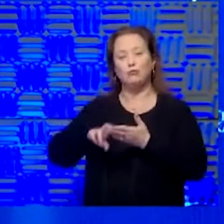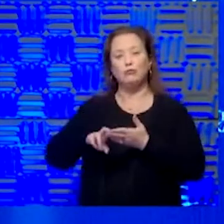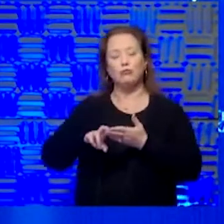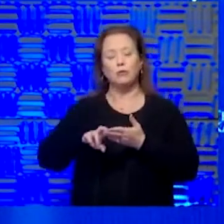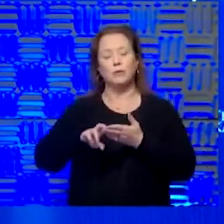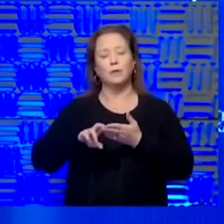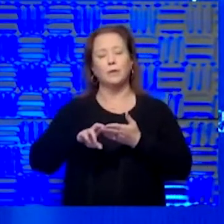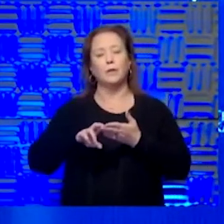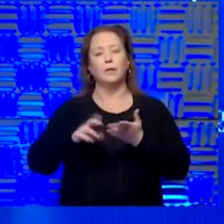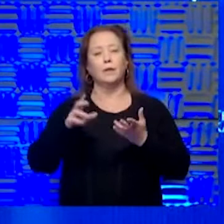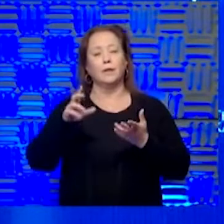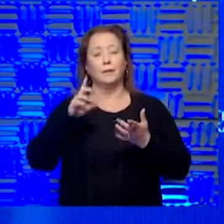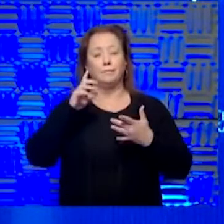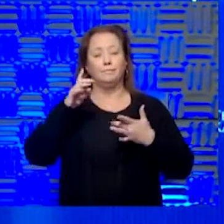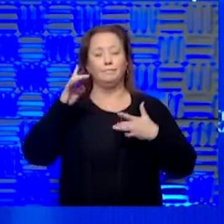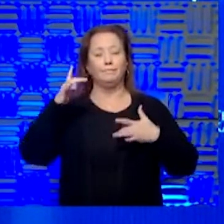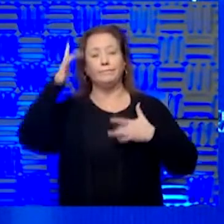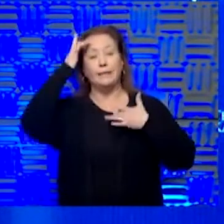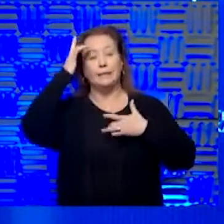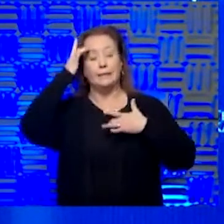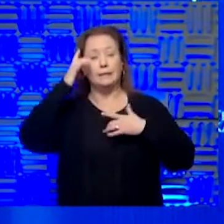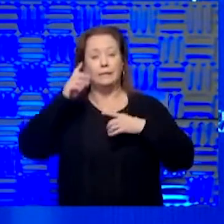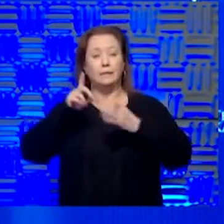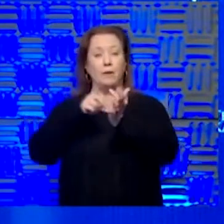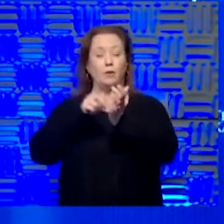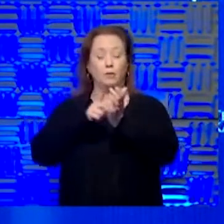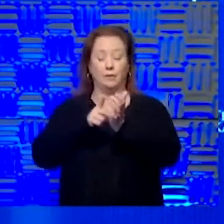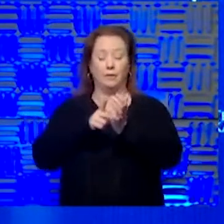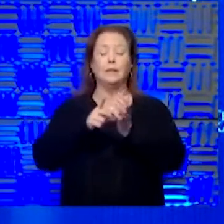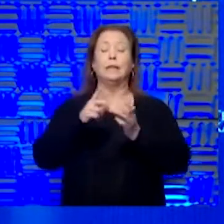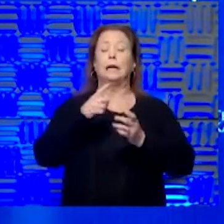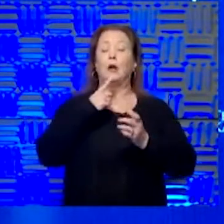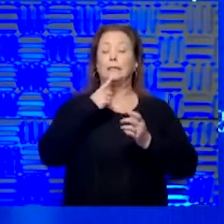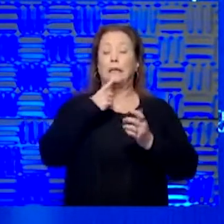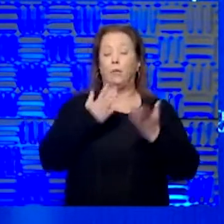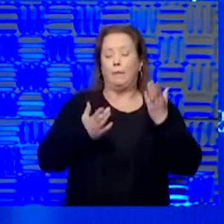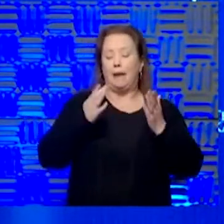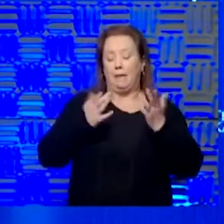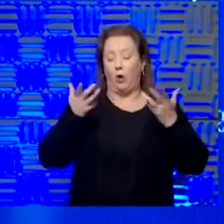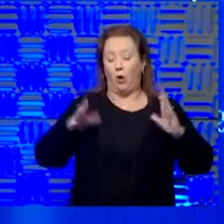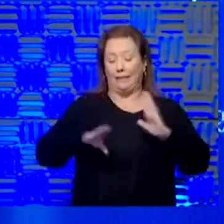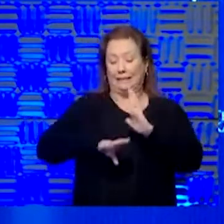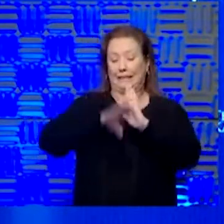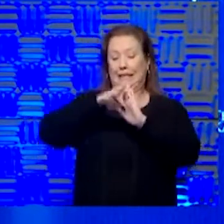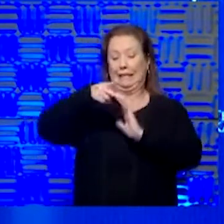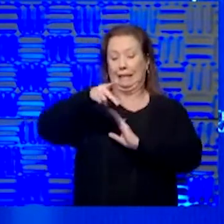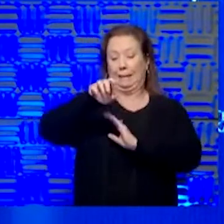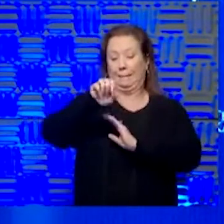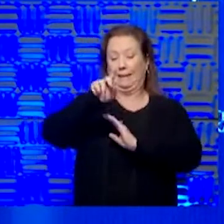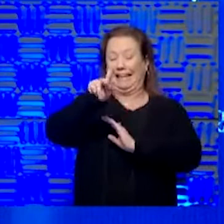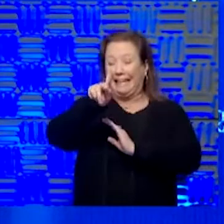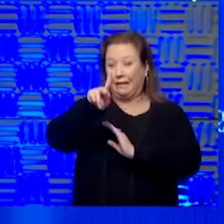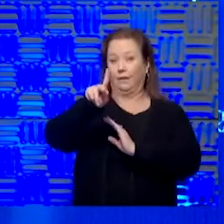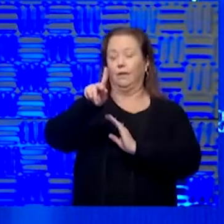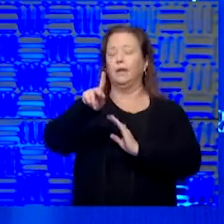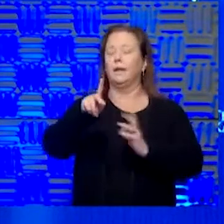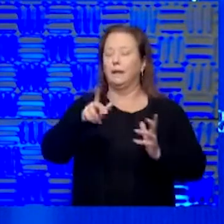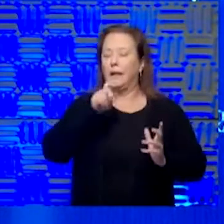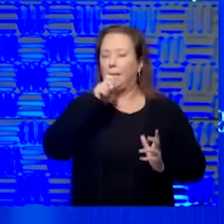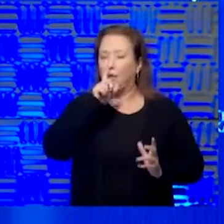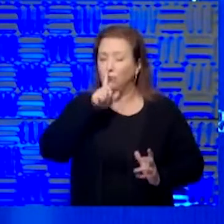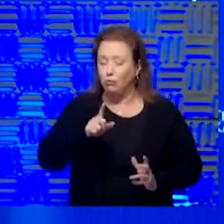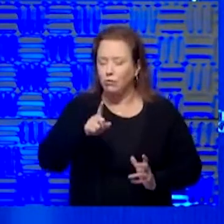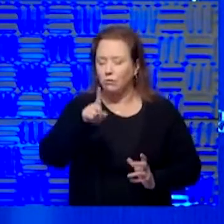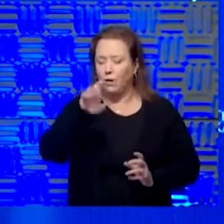out here at KU and other places say we may have seen the peak of the curve. I don't know if that's really true or not. Makes me a little squeamish to say that. I'm not sure.